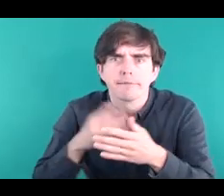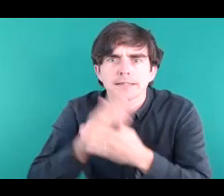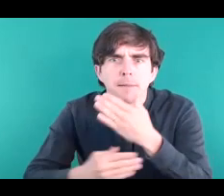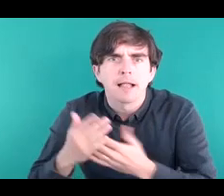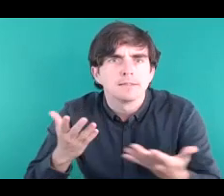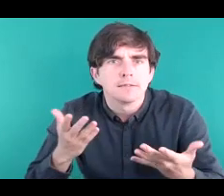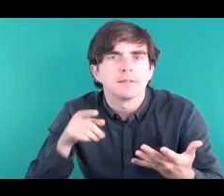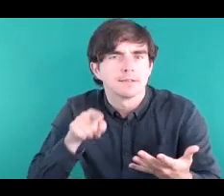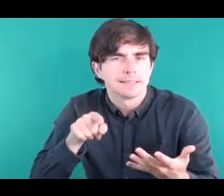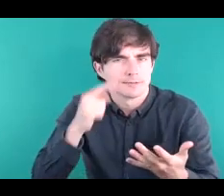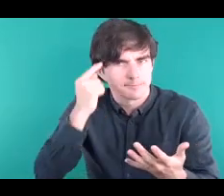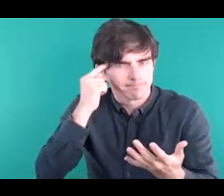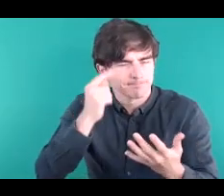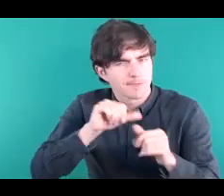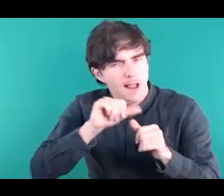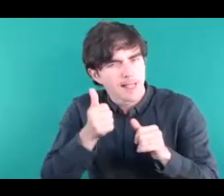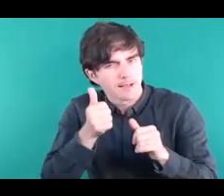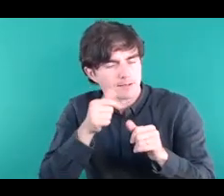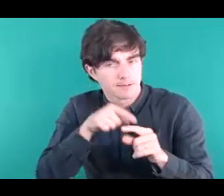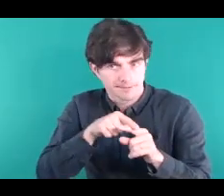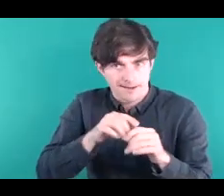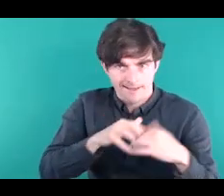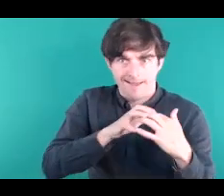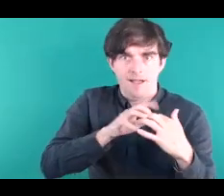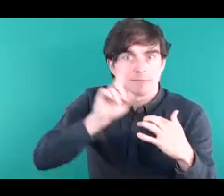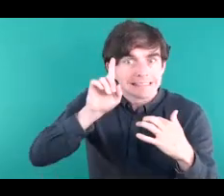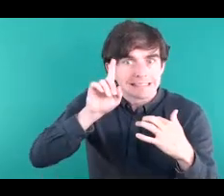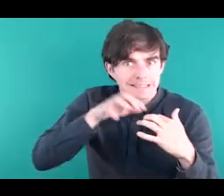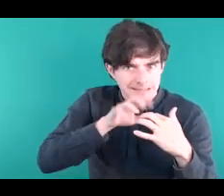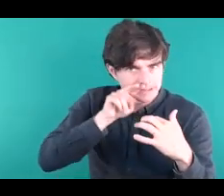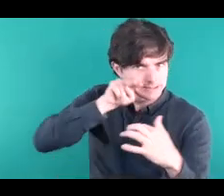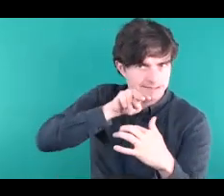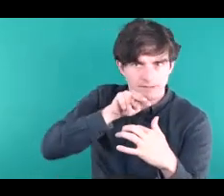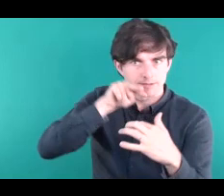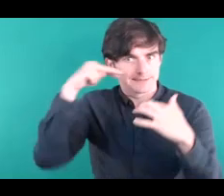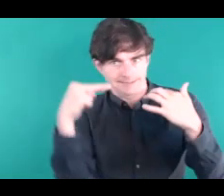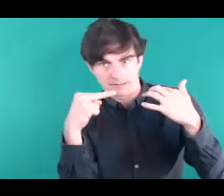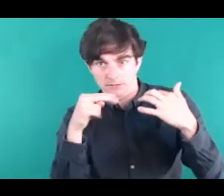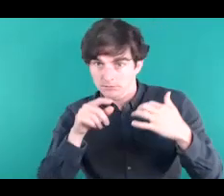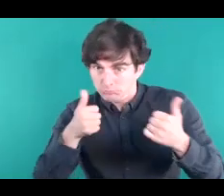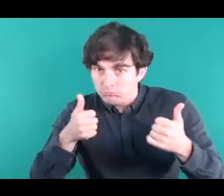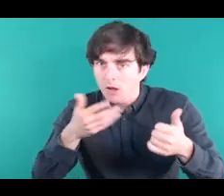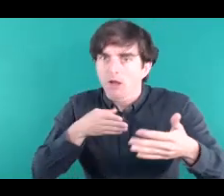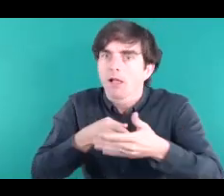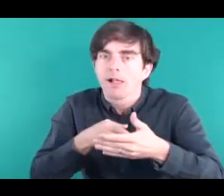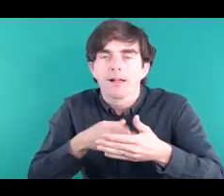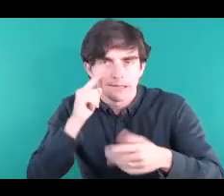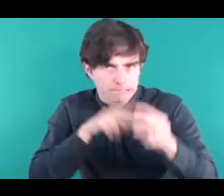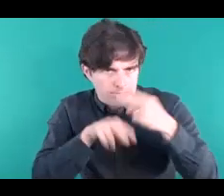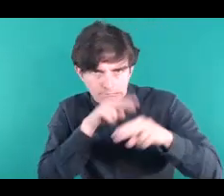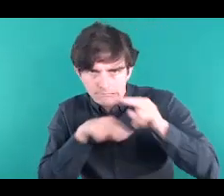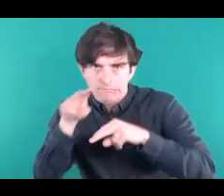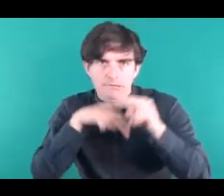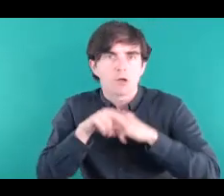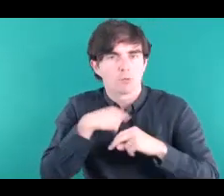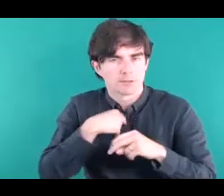the SPACE COVID helpline is trying to introduce inclusion in every single response. So we look